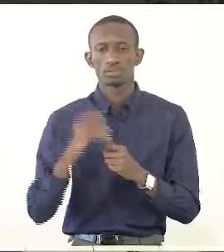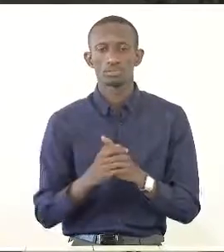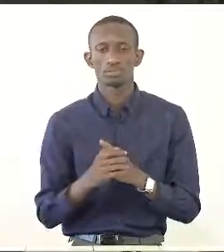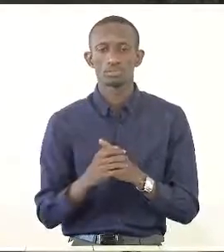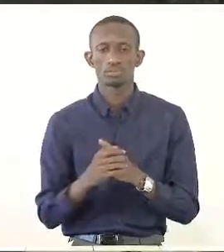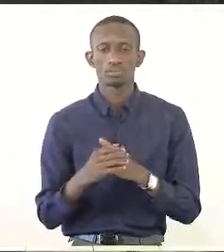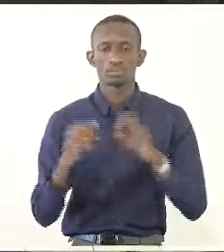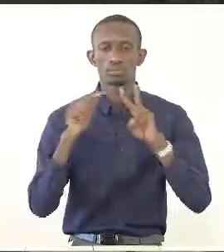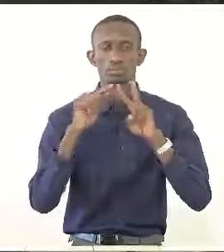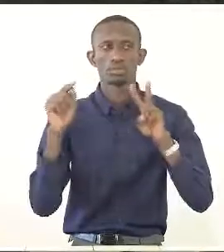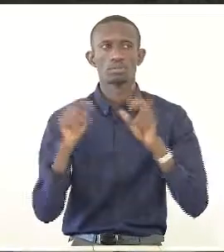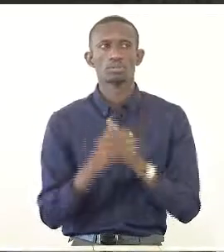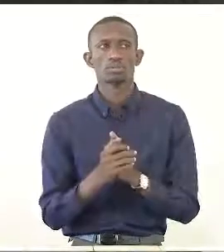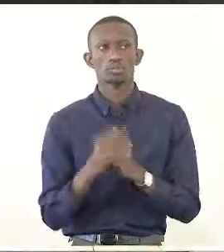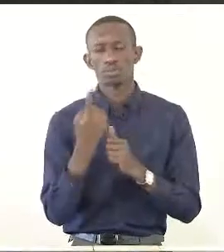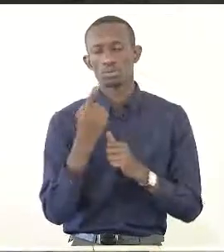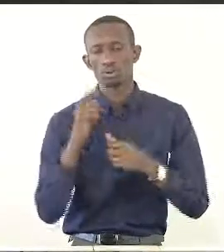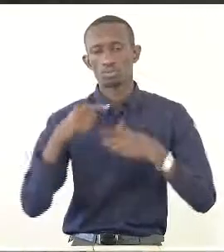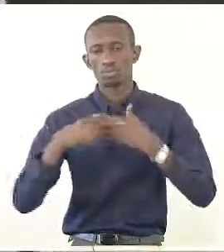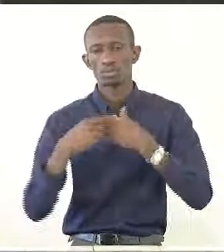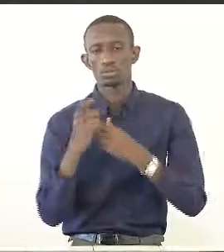Yes. So you have